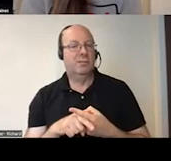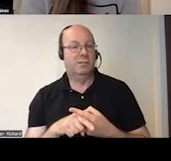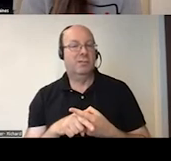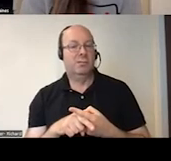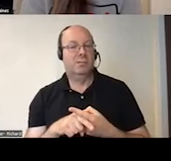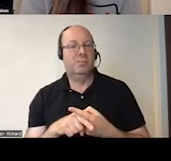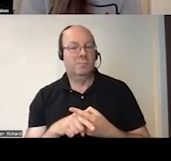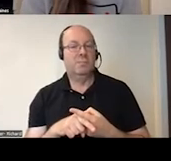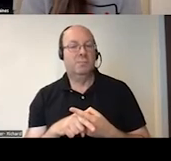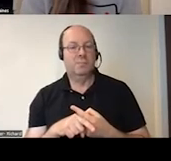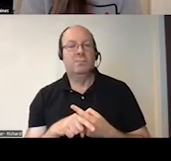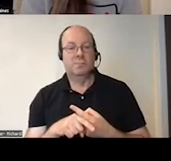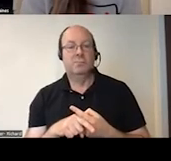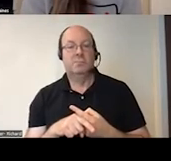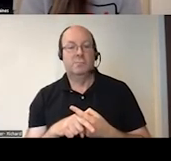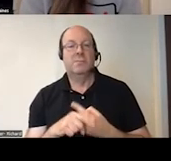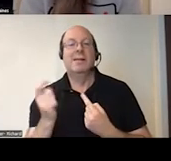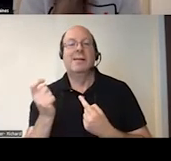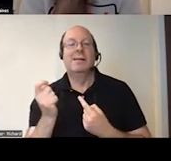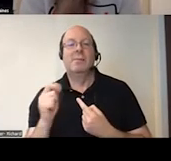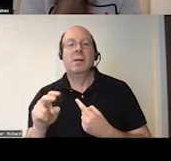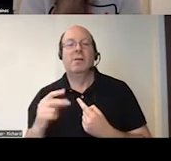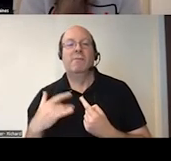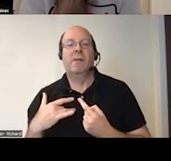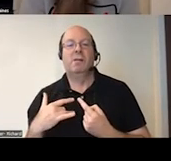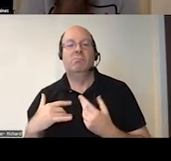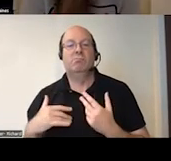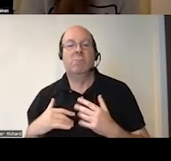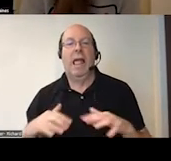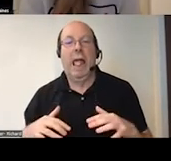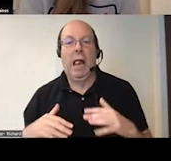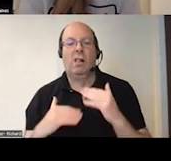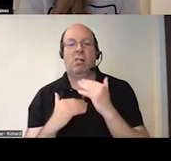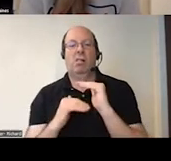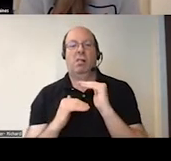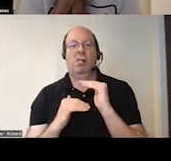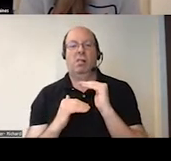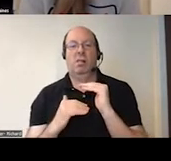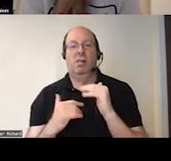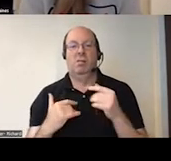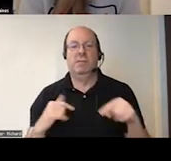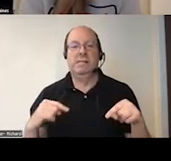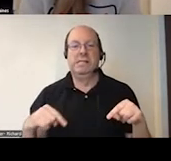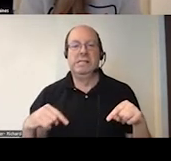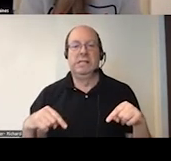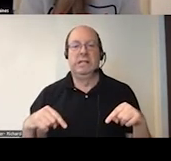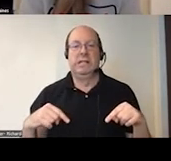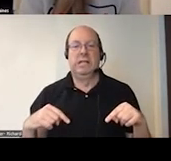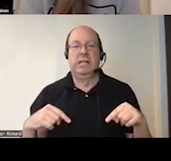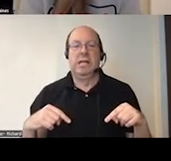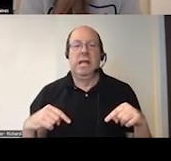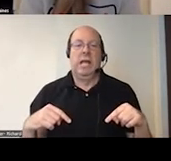it's in some ways kind of scary and in some ways kind of limiting. And it makes us really